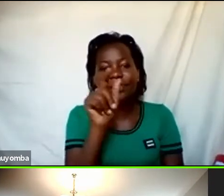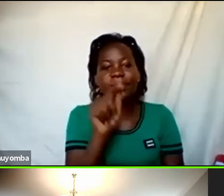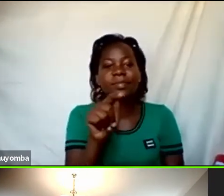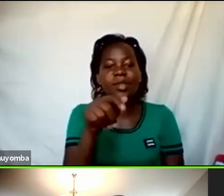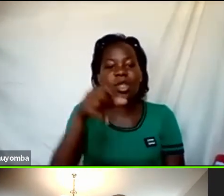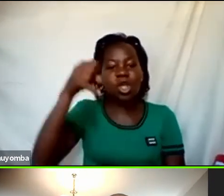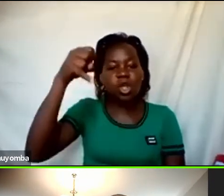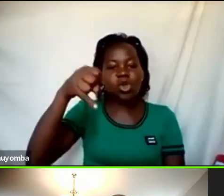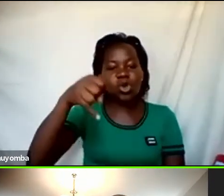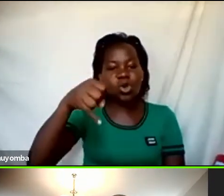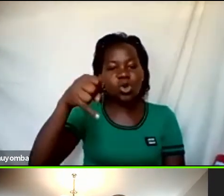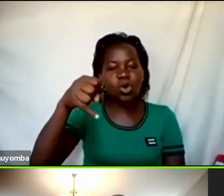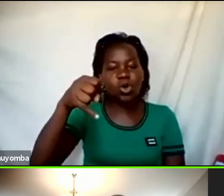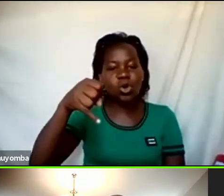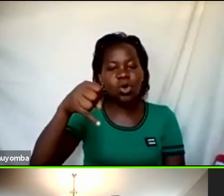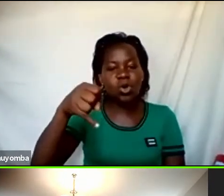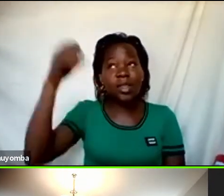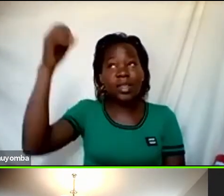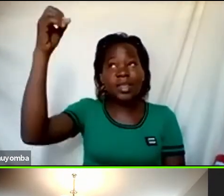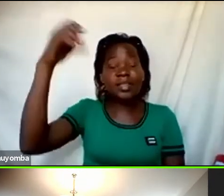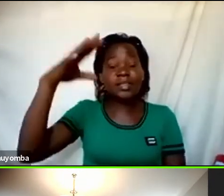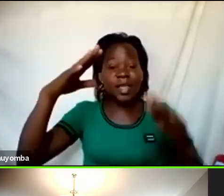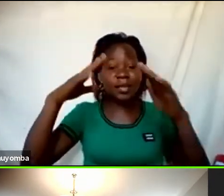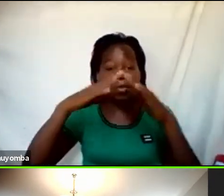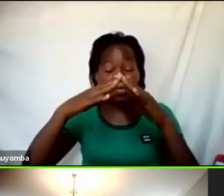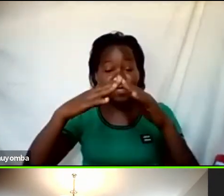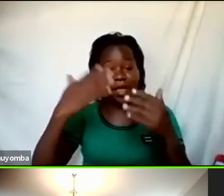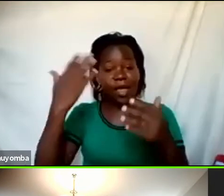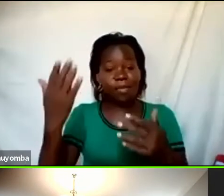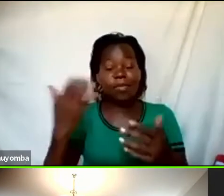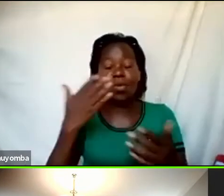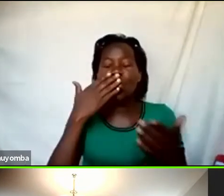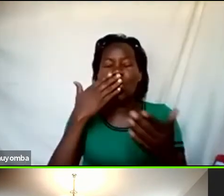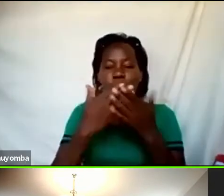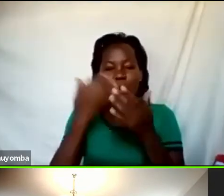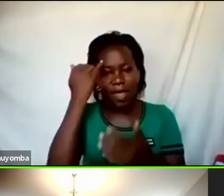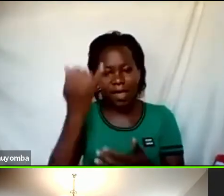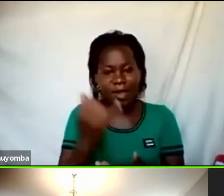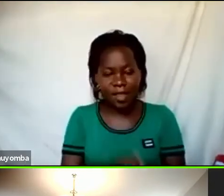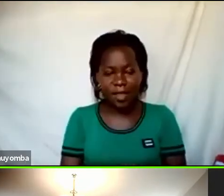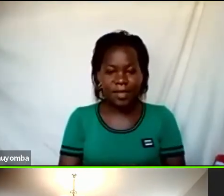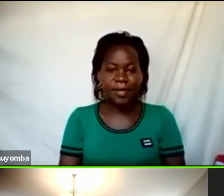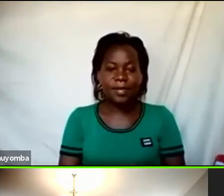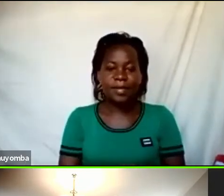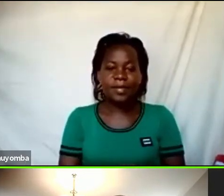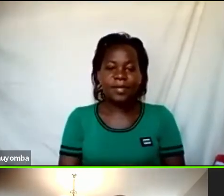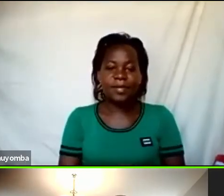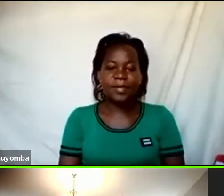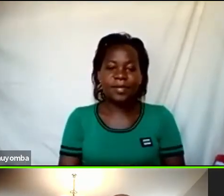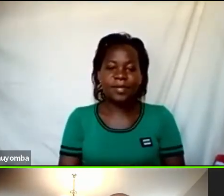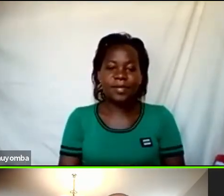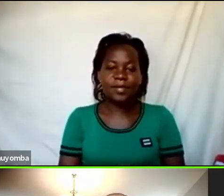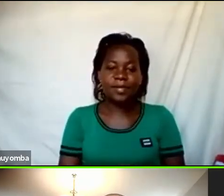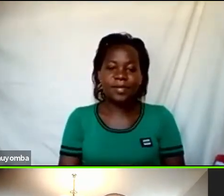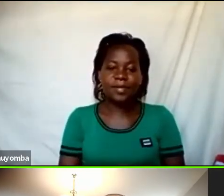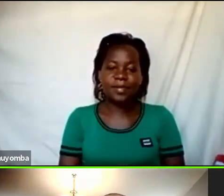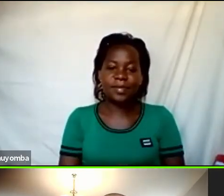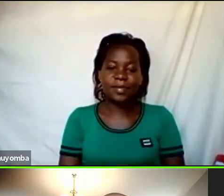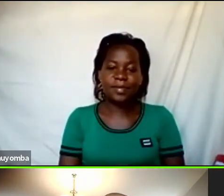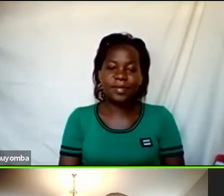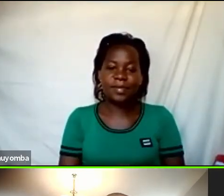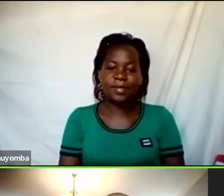idea. I think you'll make a lot of money with toilet soundproofing, no doubt about that.